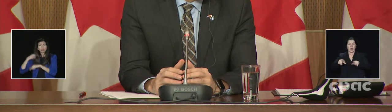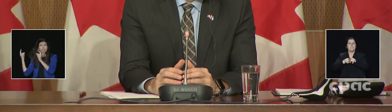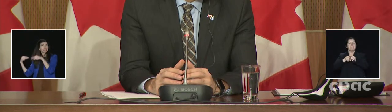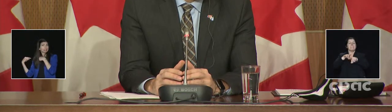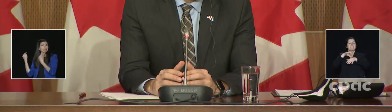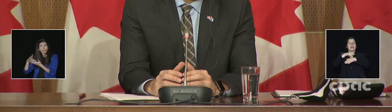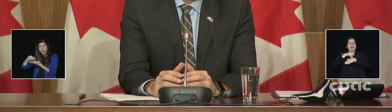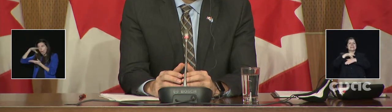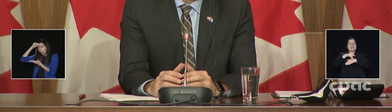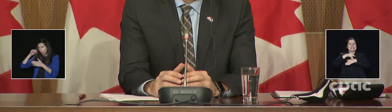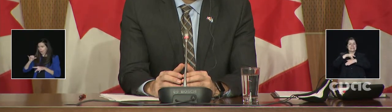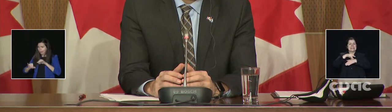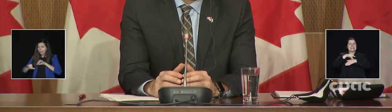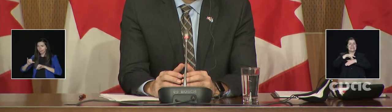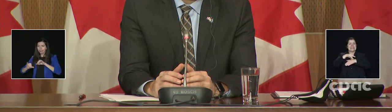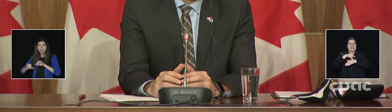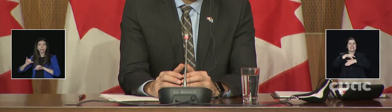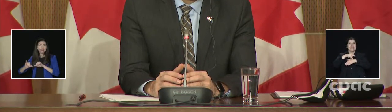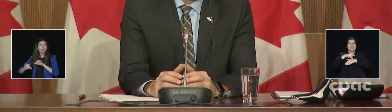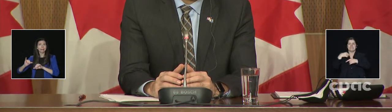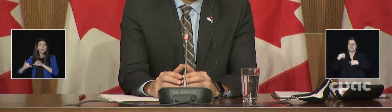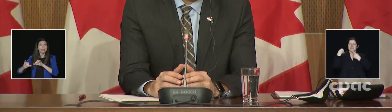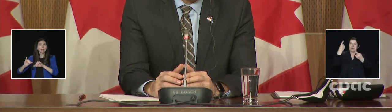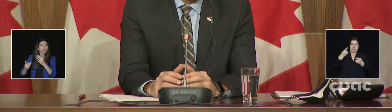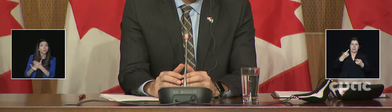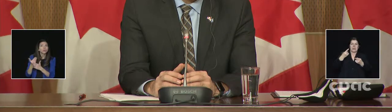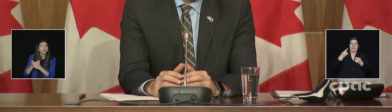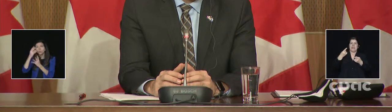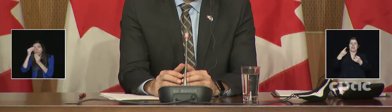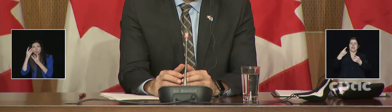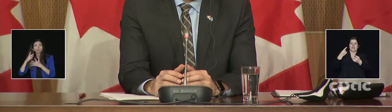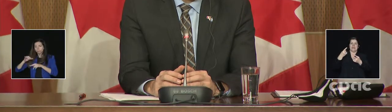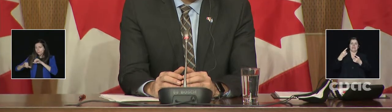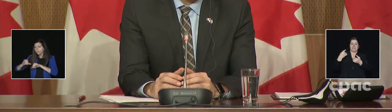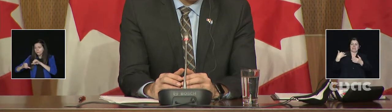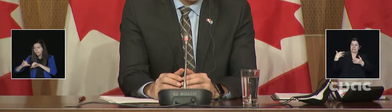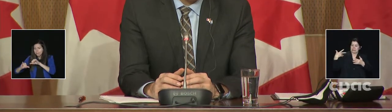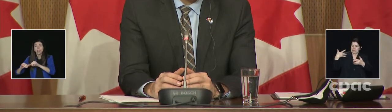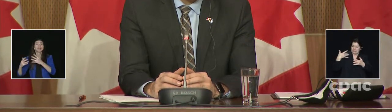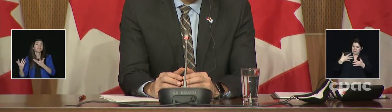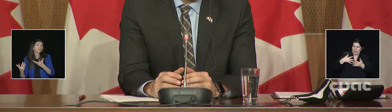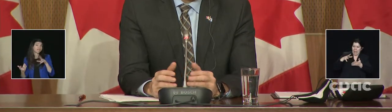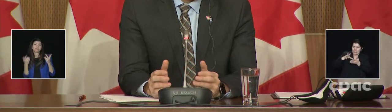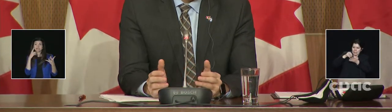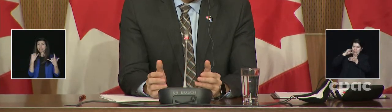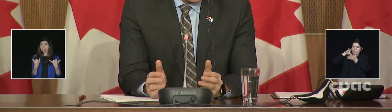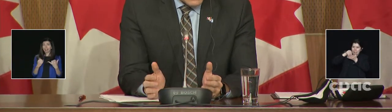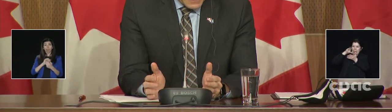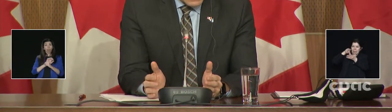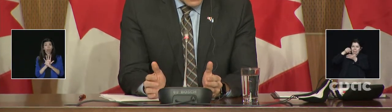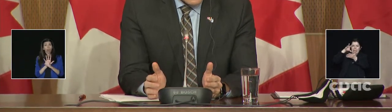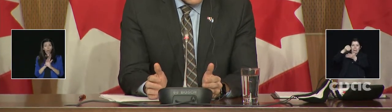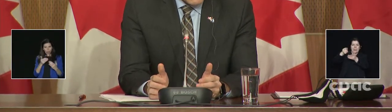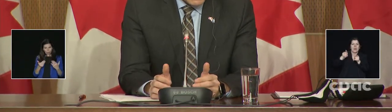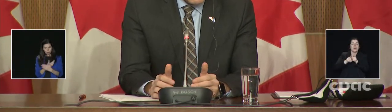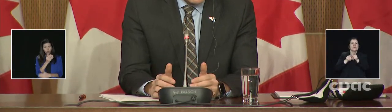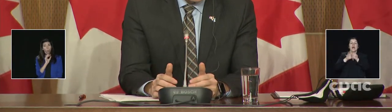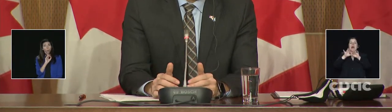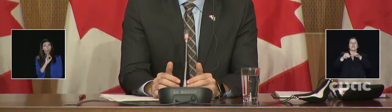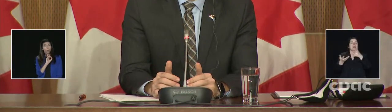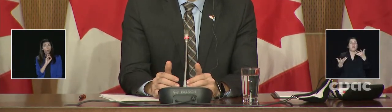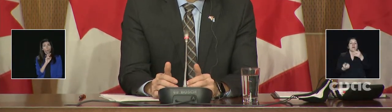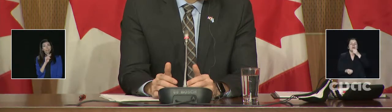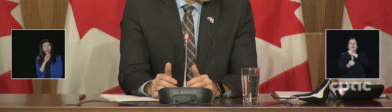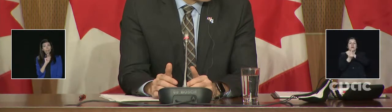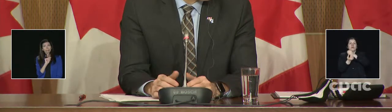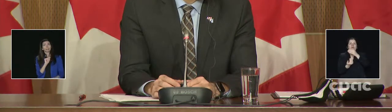20 months, and that's going to be the same with a new variant. And the new variant tells us that we need to be